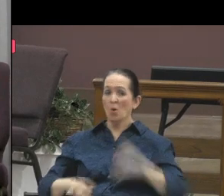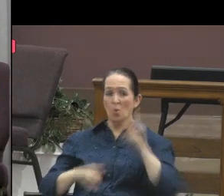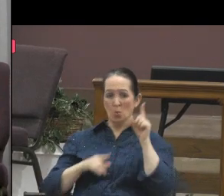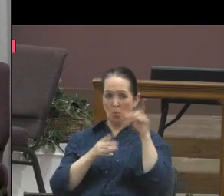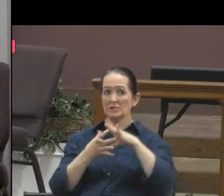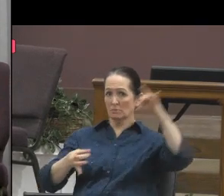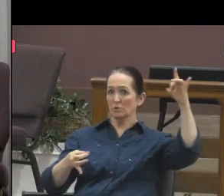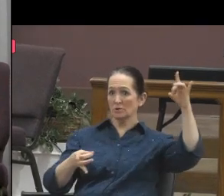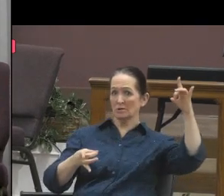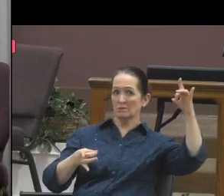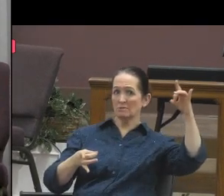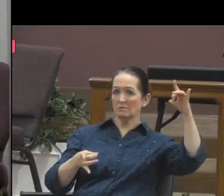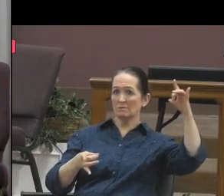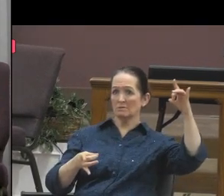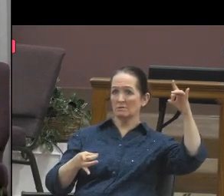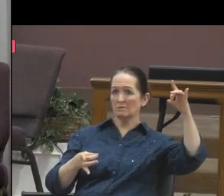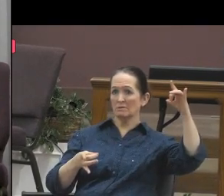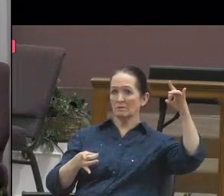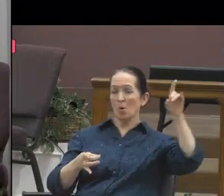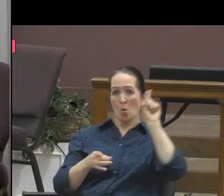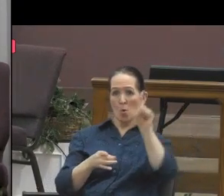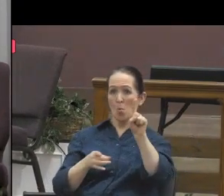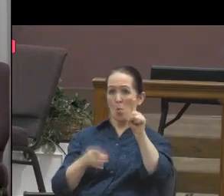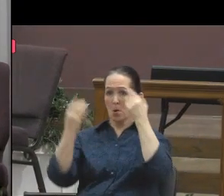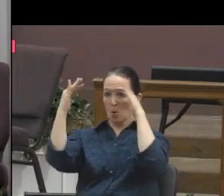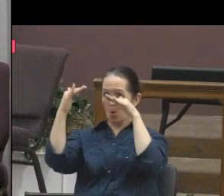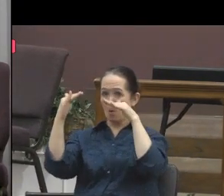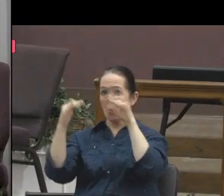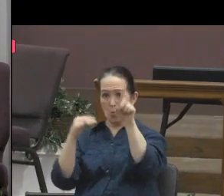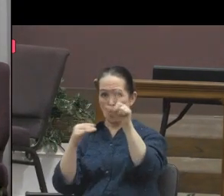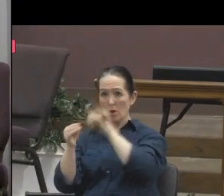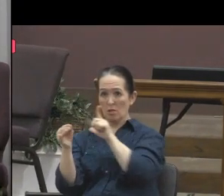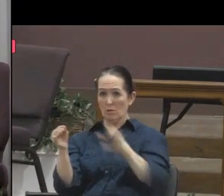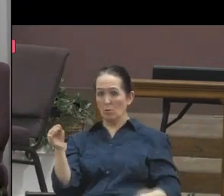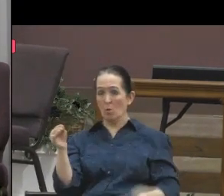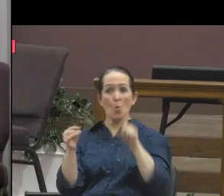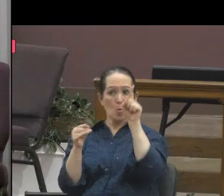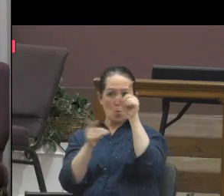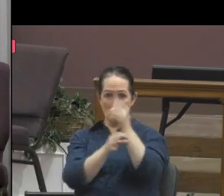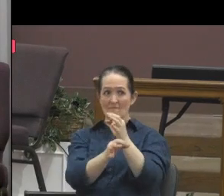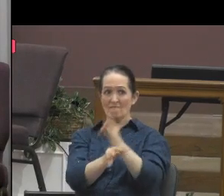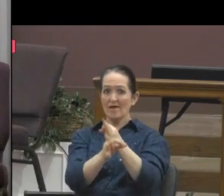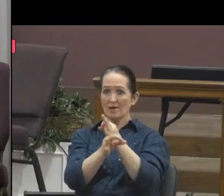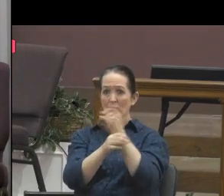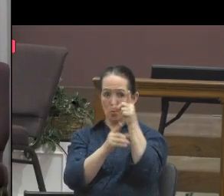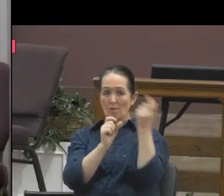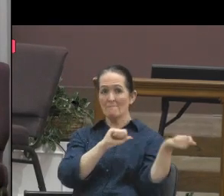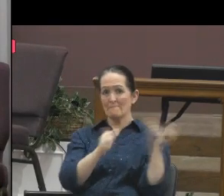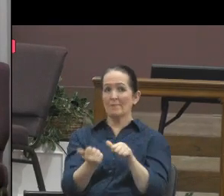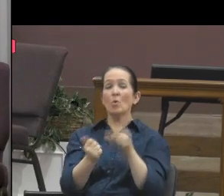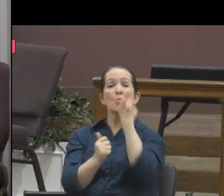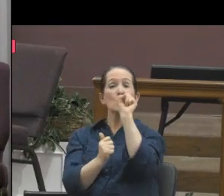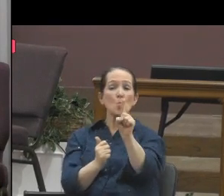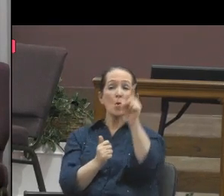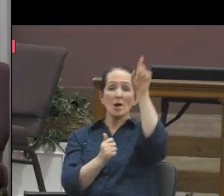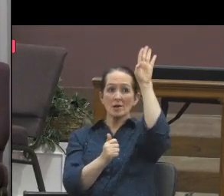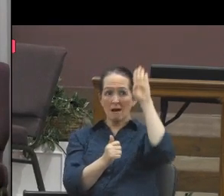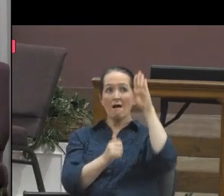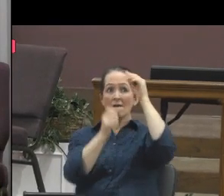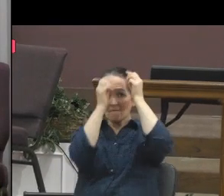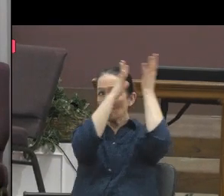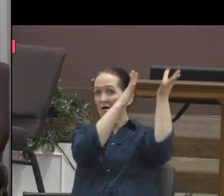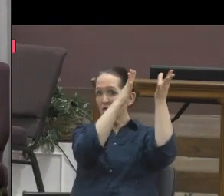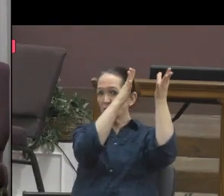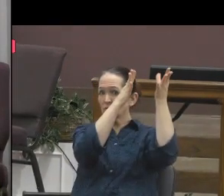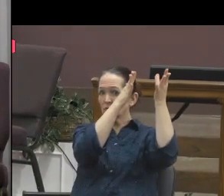one Spirit, one hope, one Lord, one faith, one baptism, one God and Father.